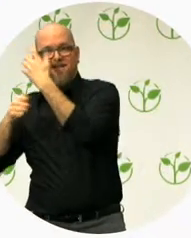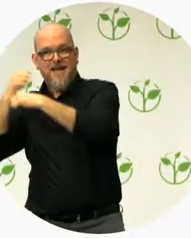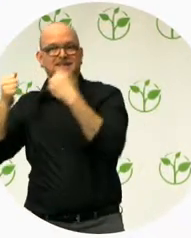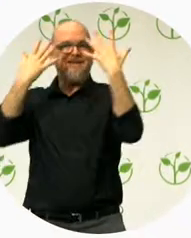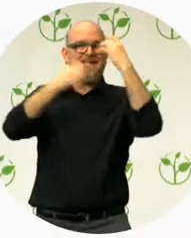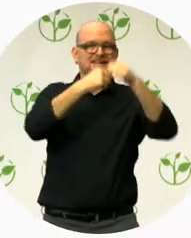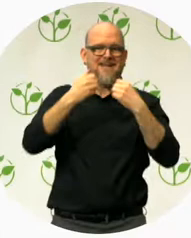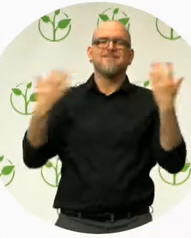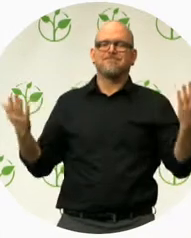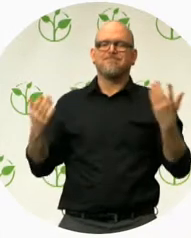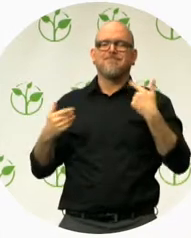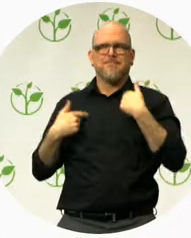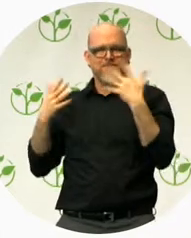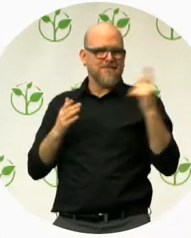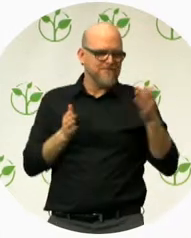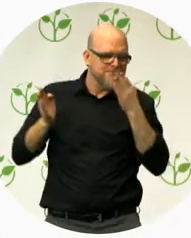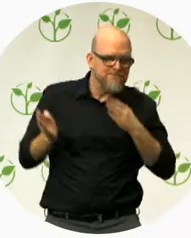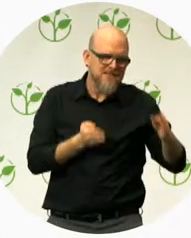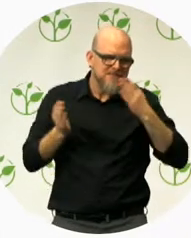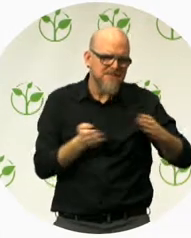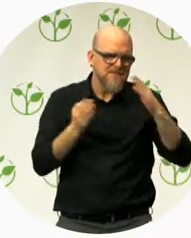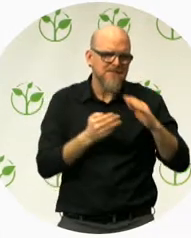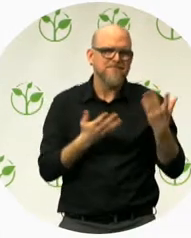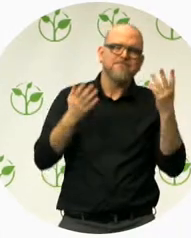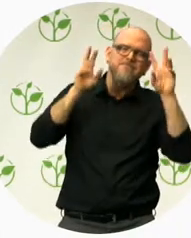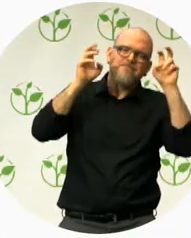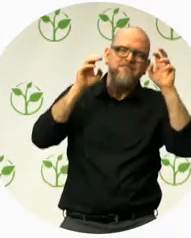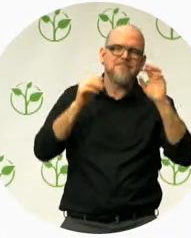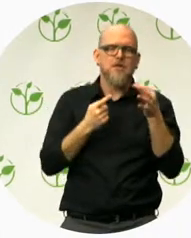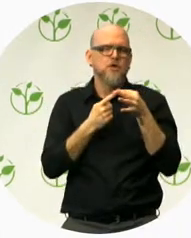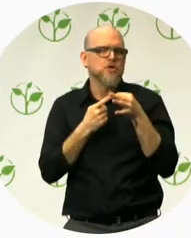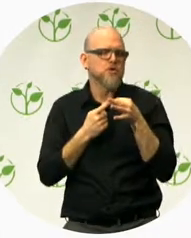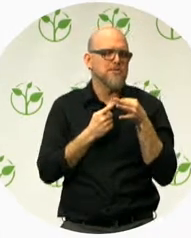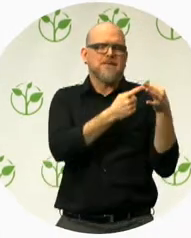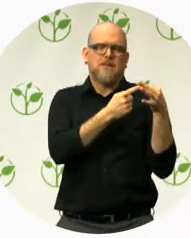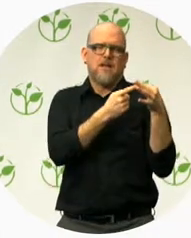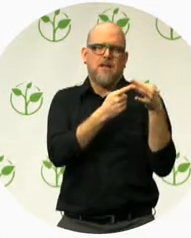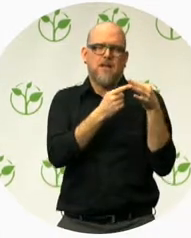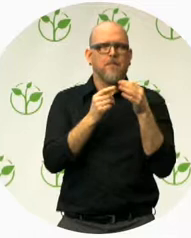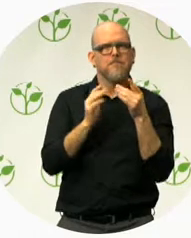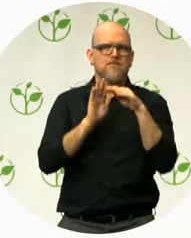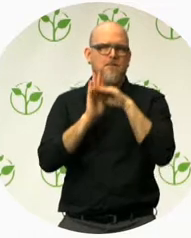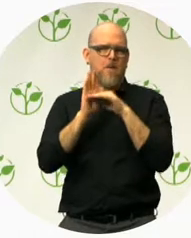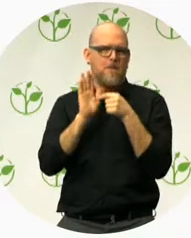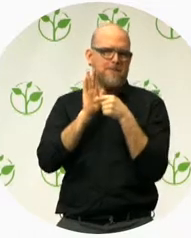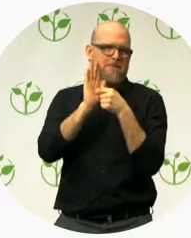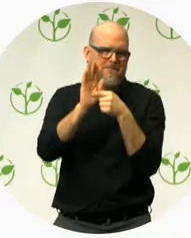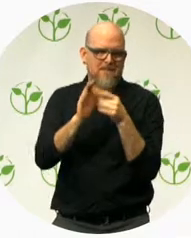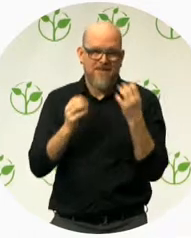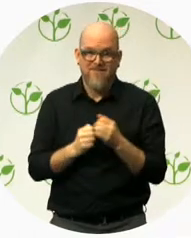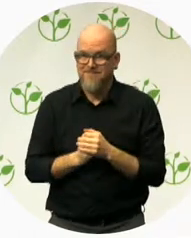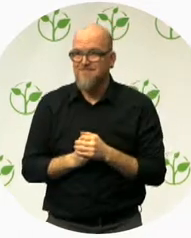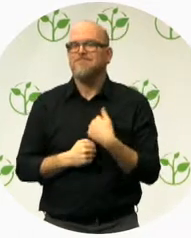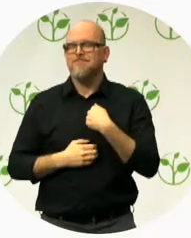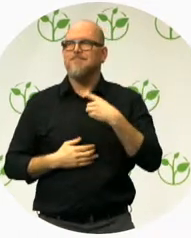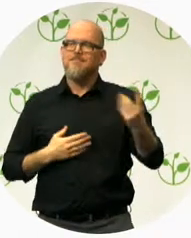also two memorable highlights which should touch our hearts. Tomorrow